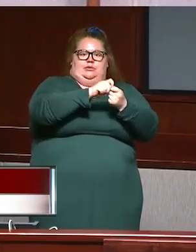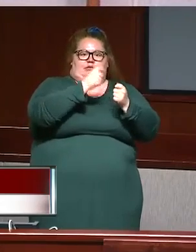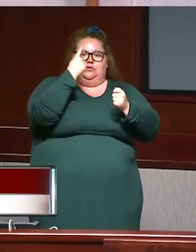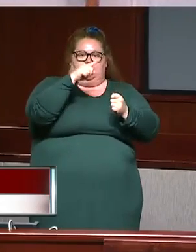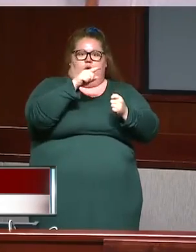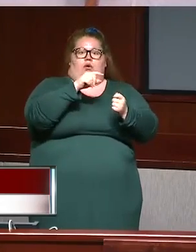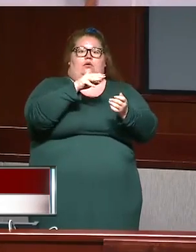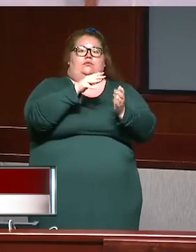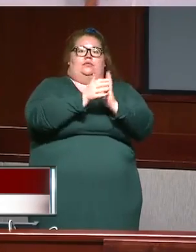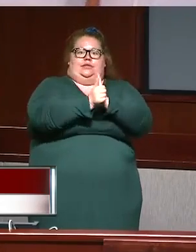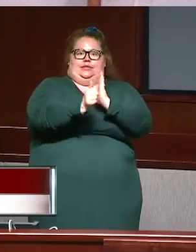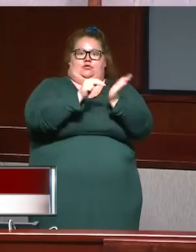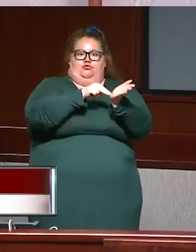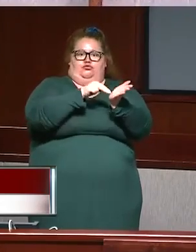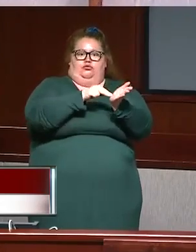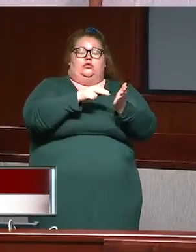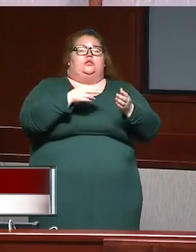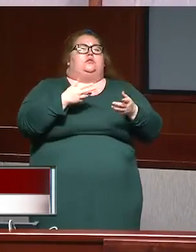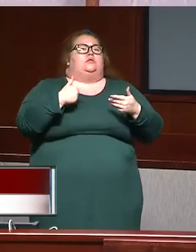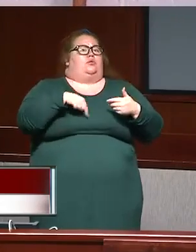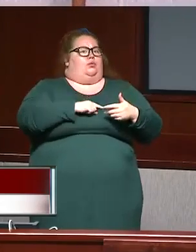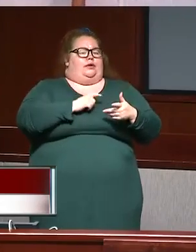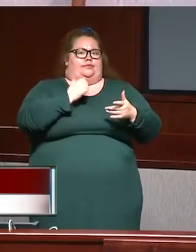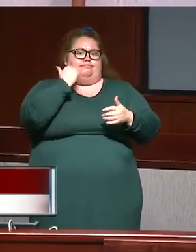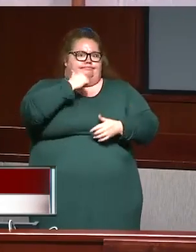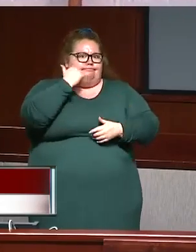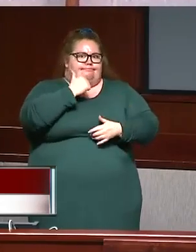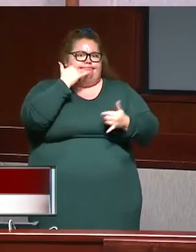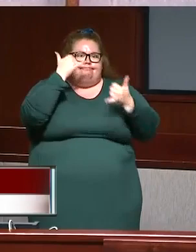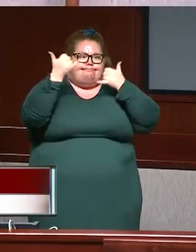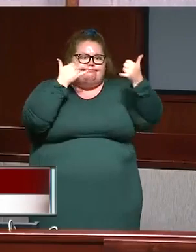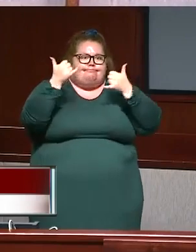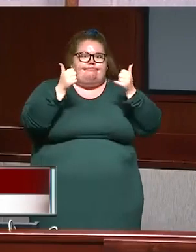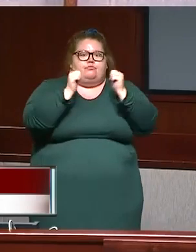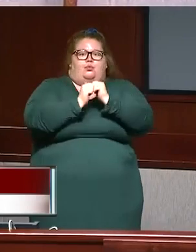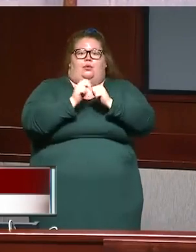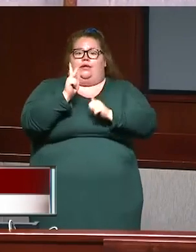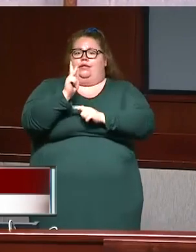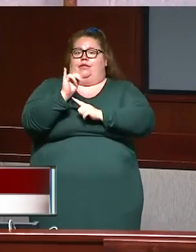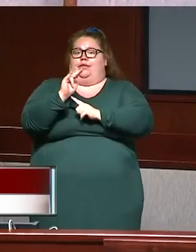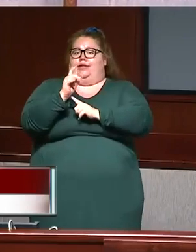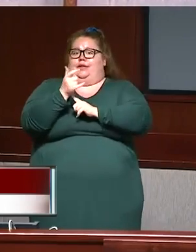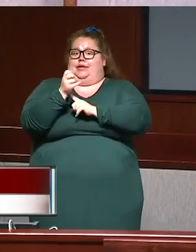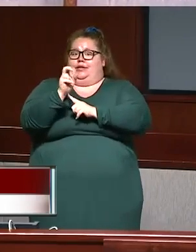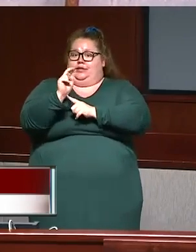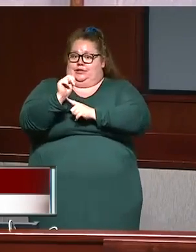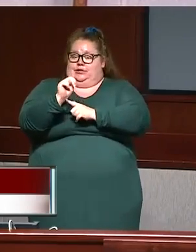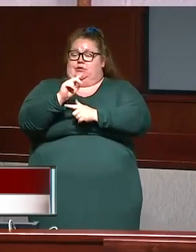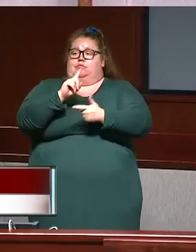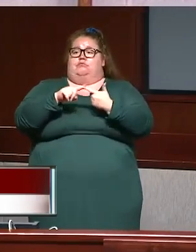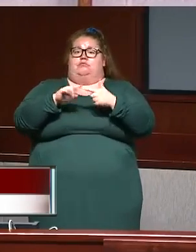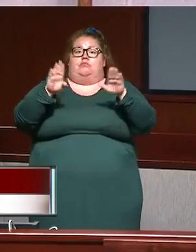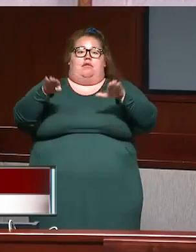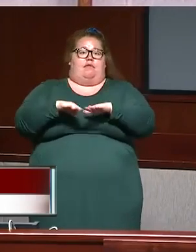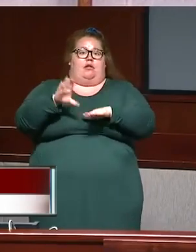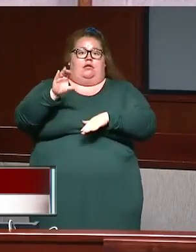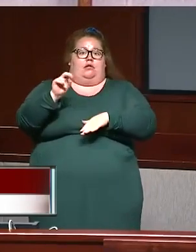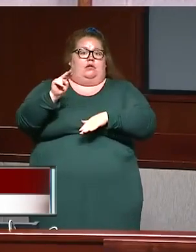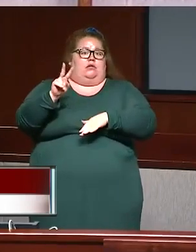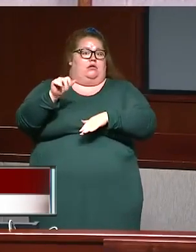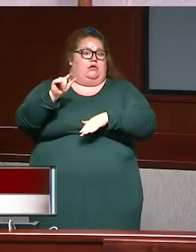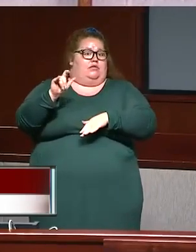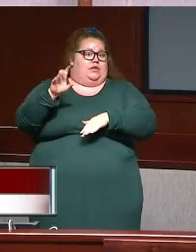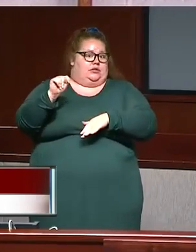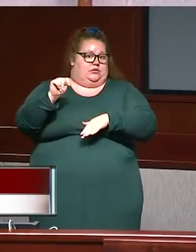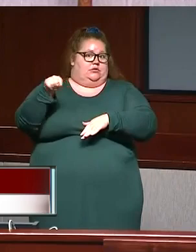daily calls with Kingston and Valley Convalescent. And as I reported last time, 12 of our 19